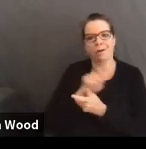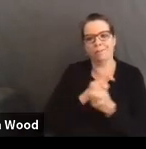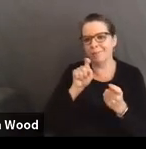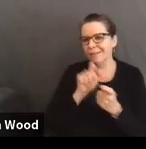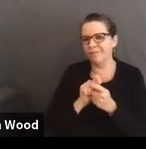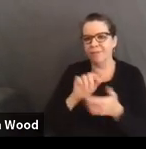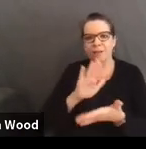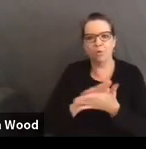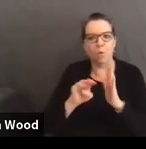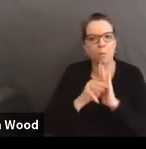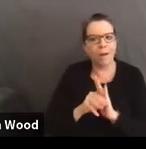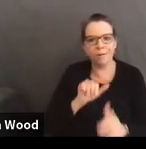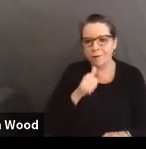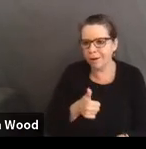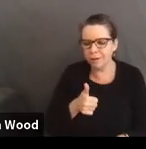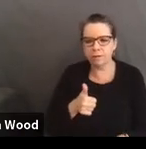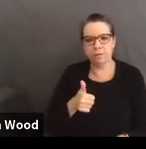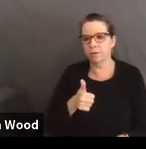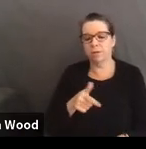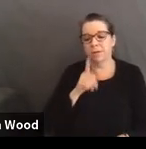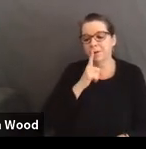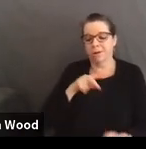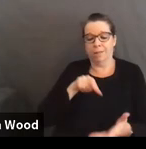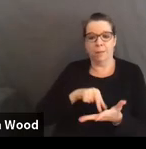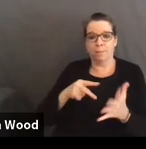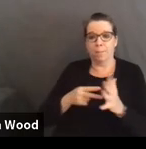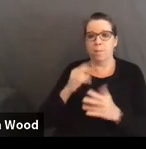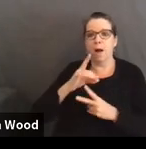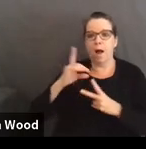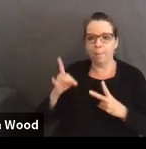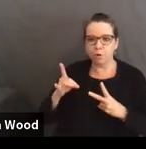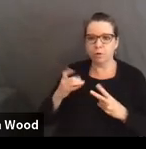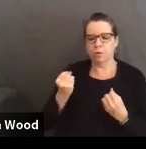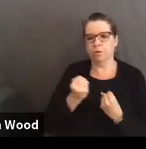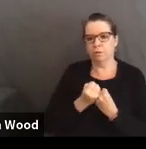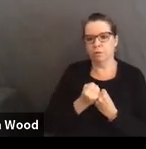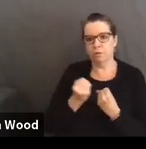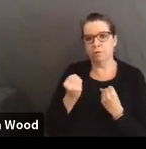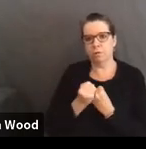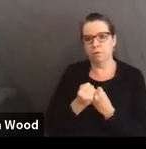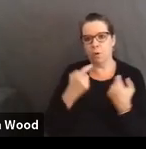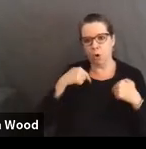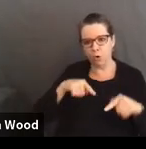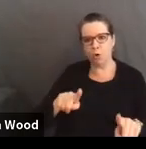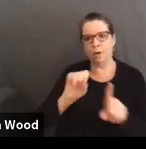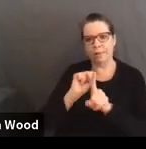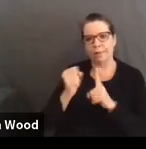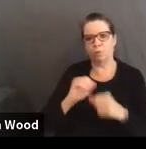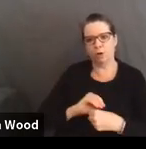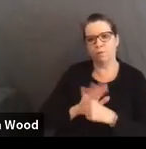school model. It really is intended to be an option to support during this